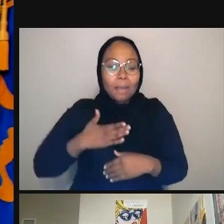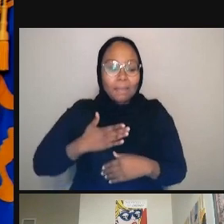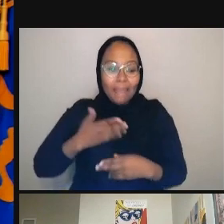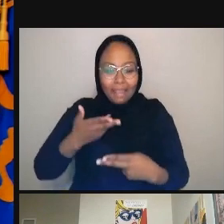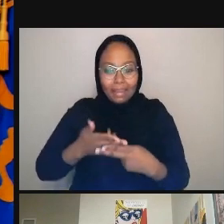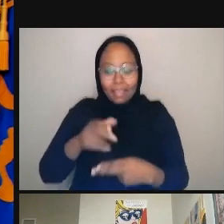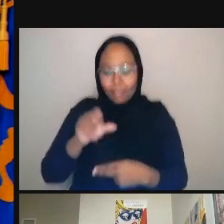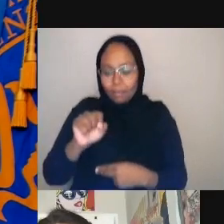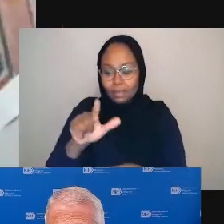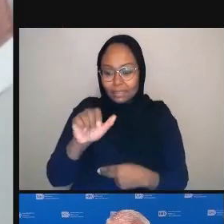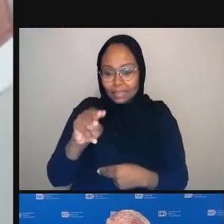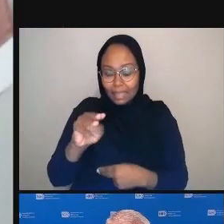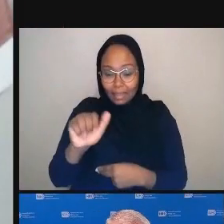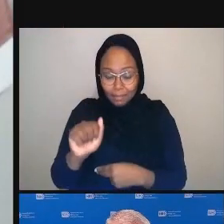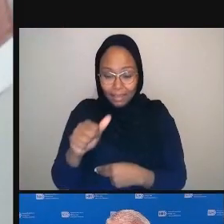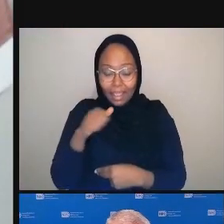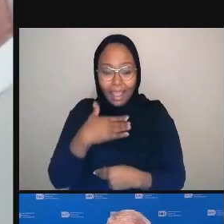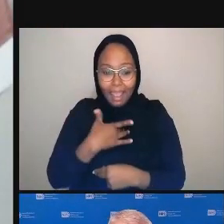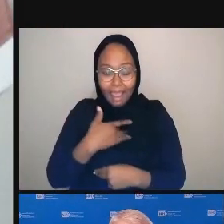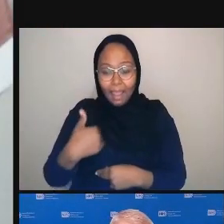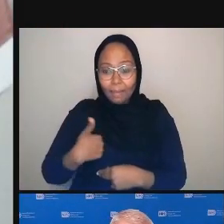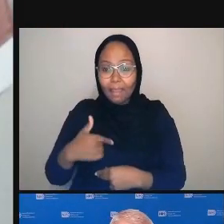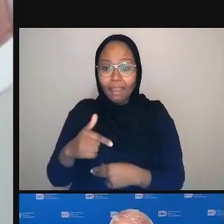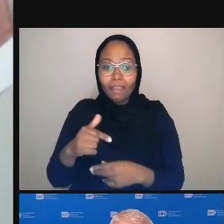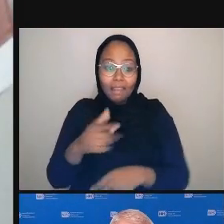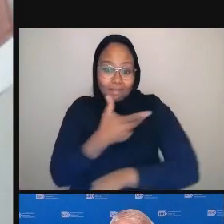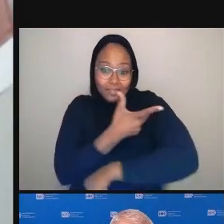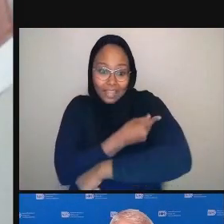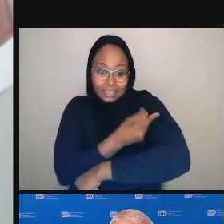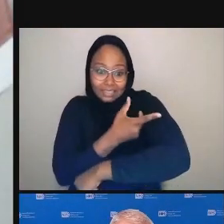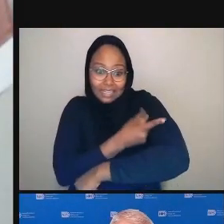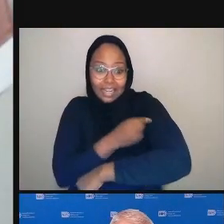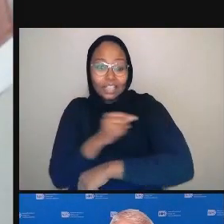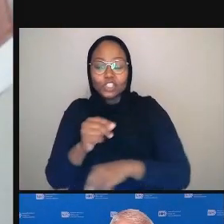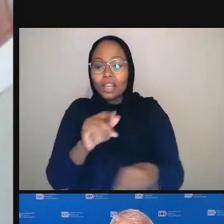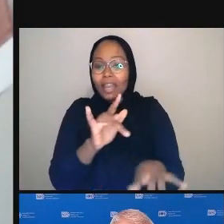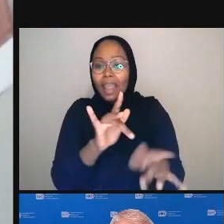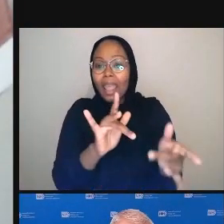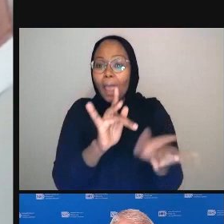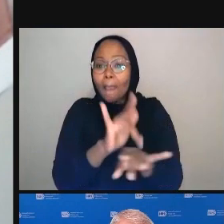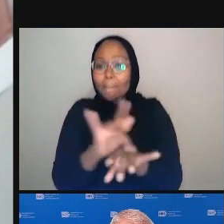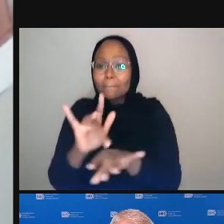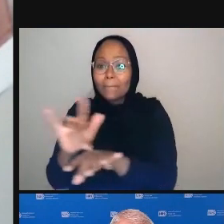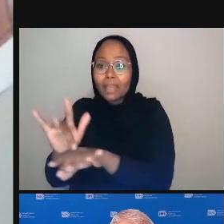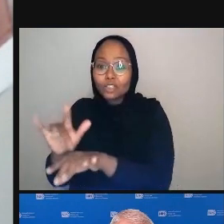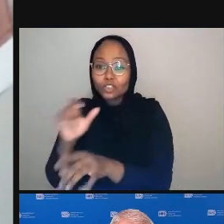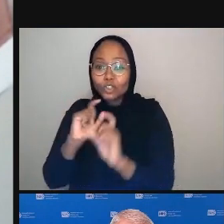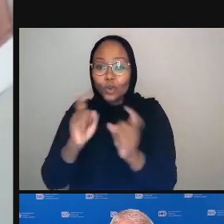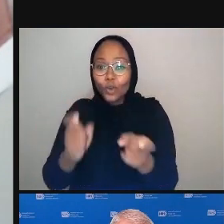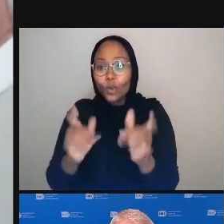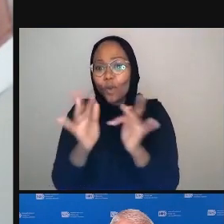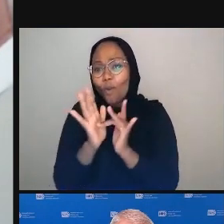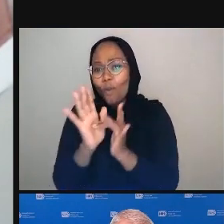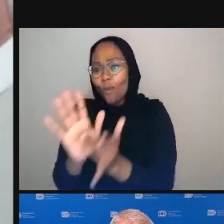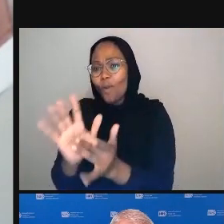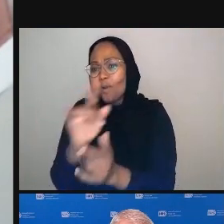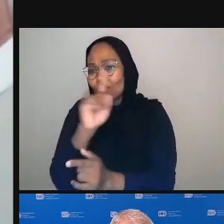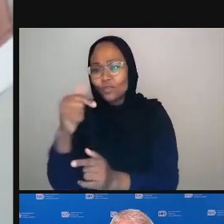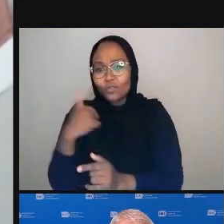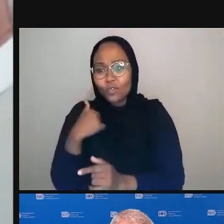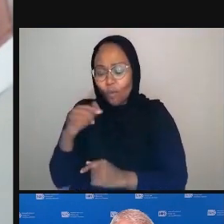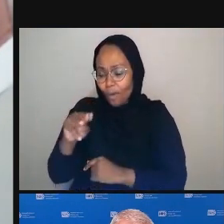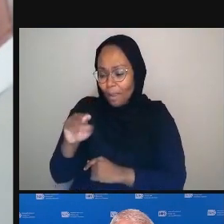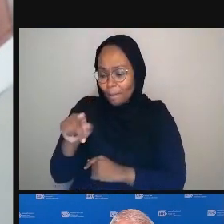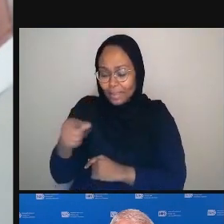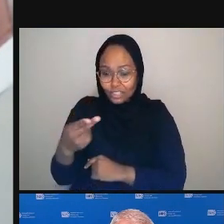with AMHP and the Johns Hopkins University Department in Islamic Studies. My question for you is, school staff are already spread too